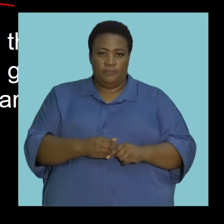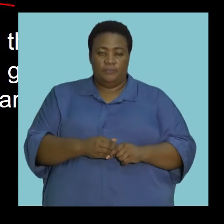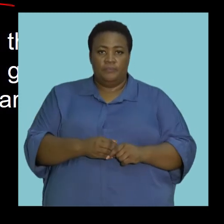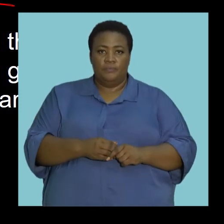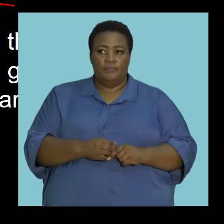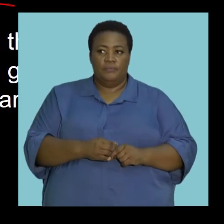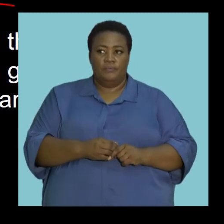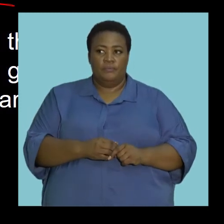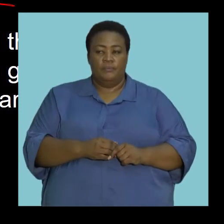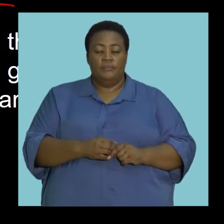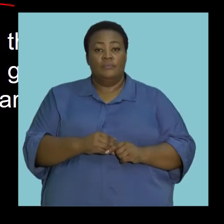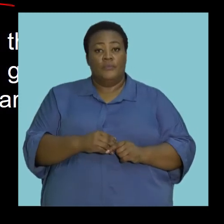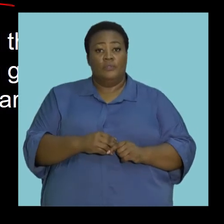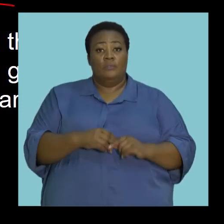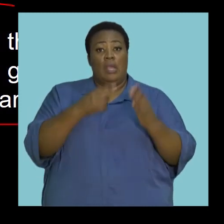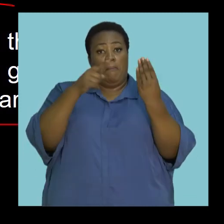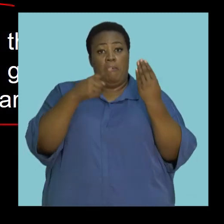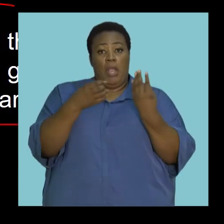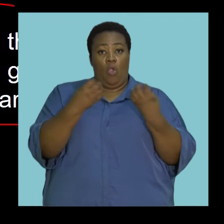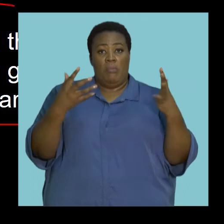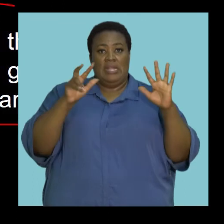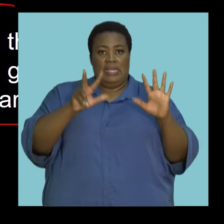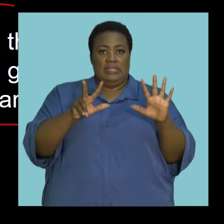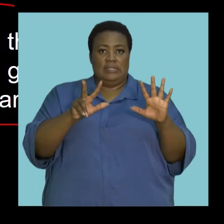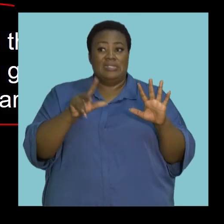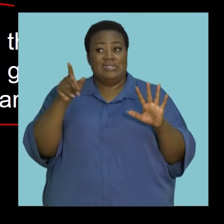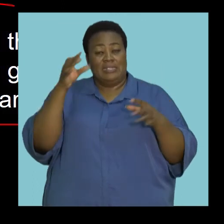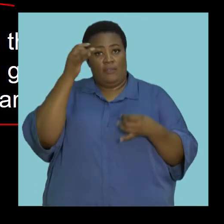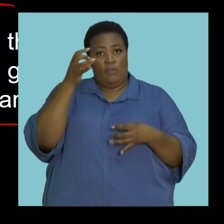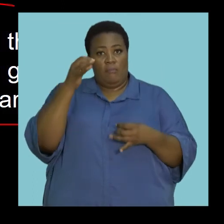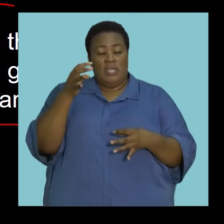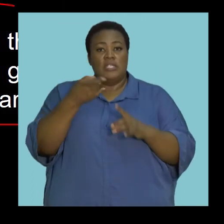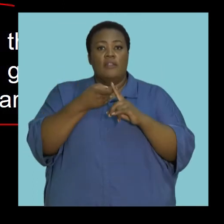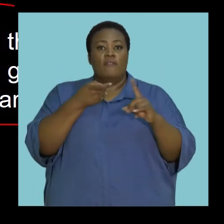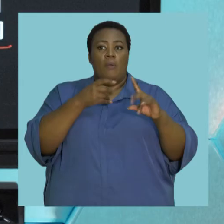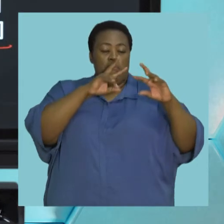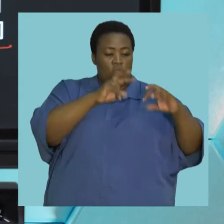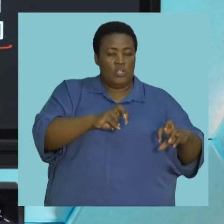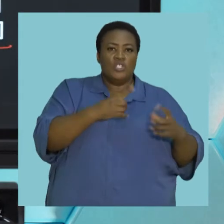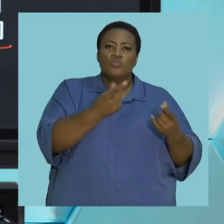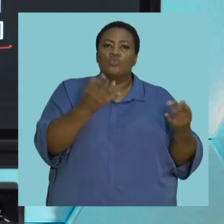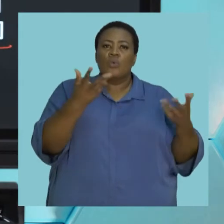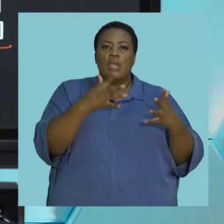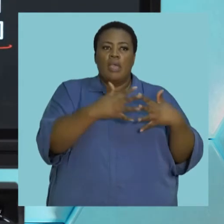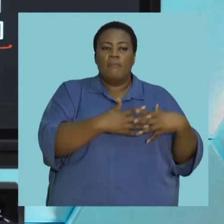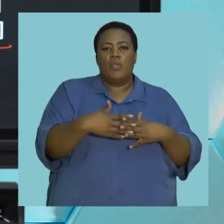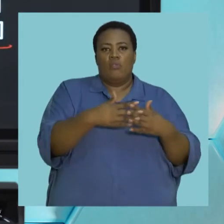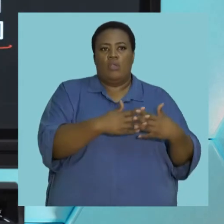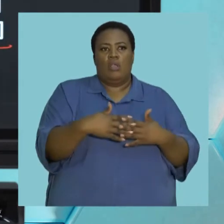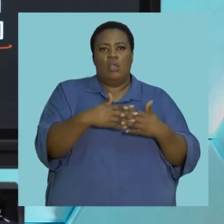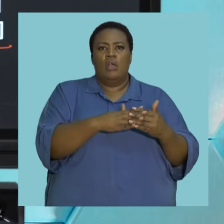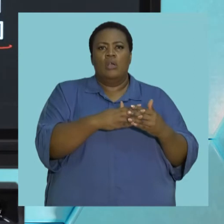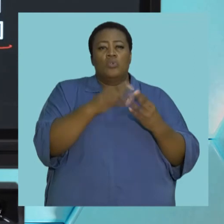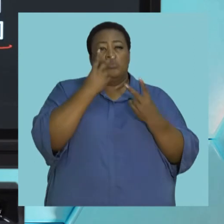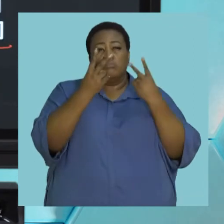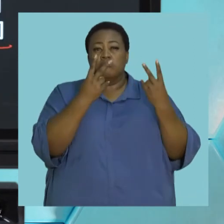graph grid supplied, and this is an 8-mark question. So guys, this information was taken from a study done in America